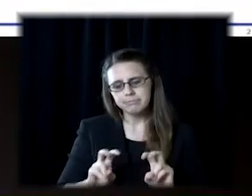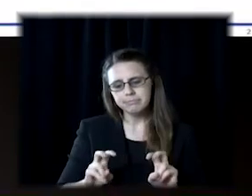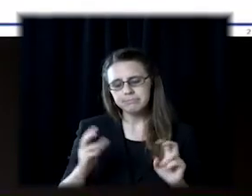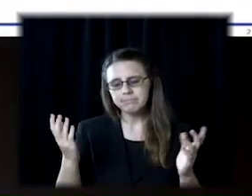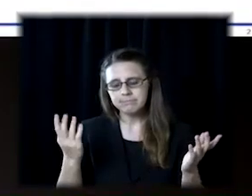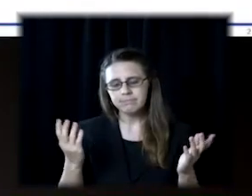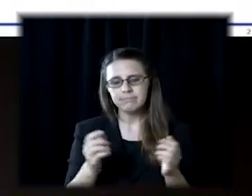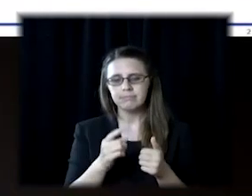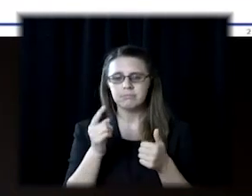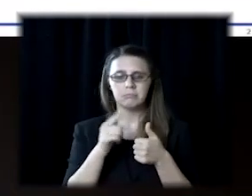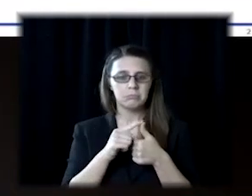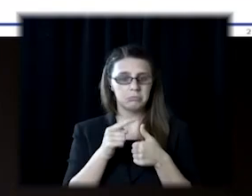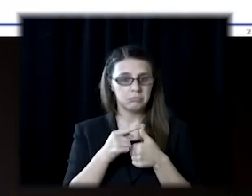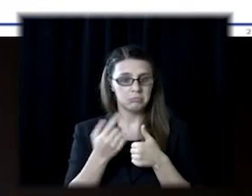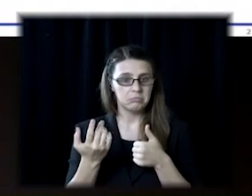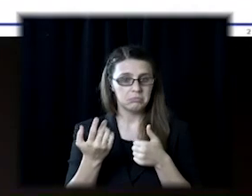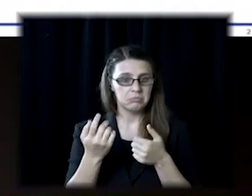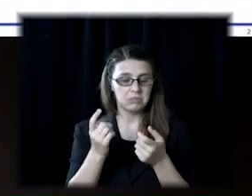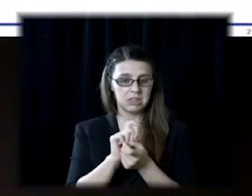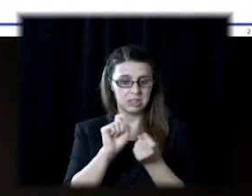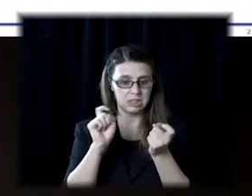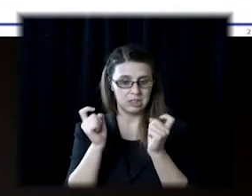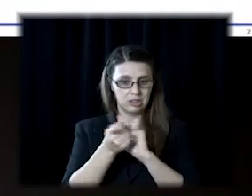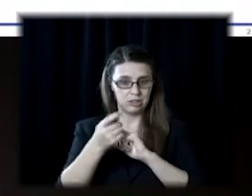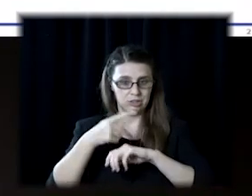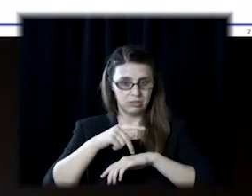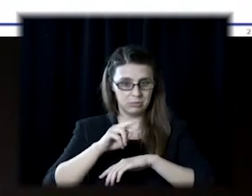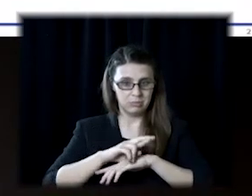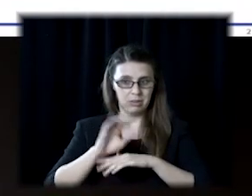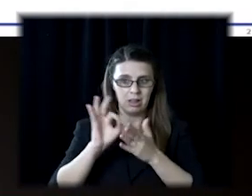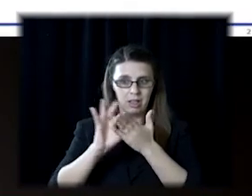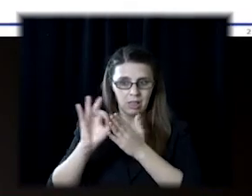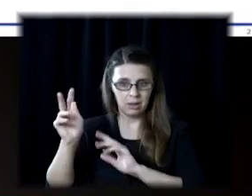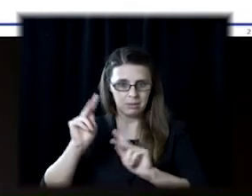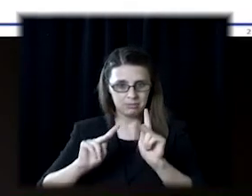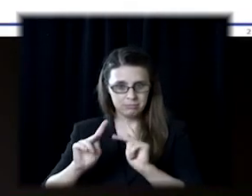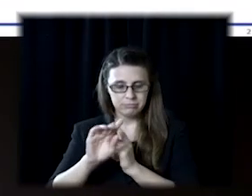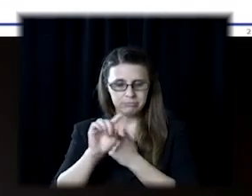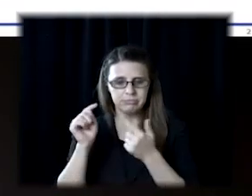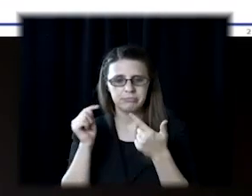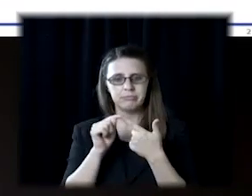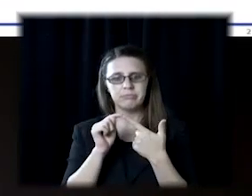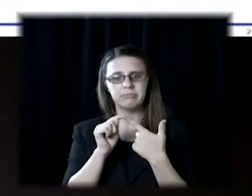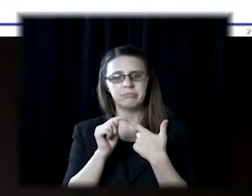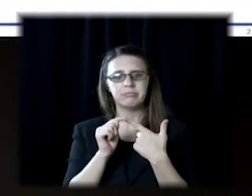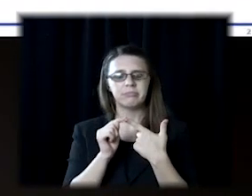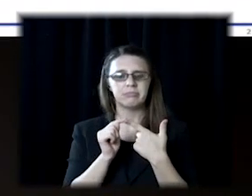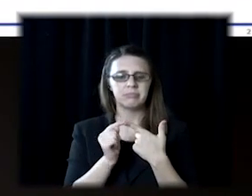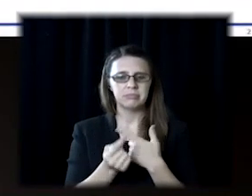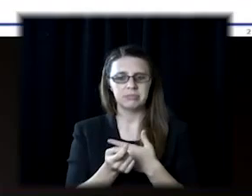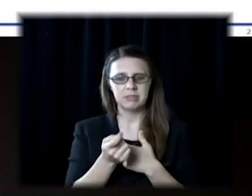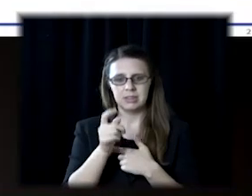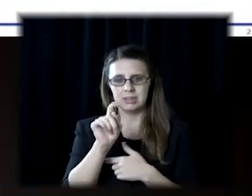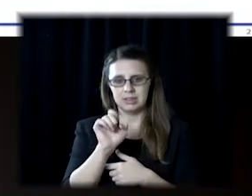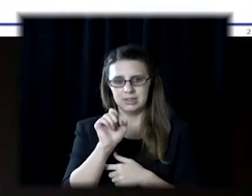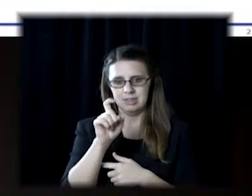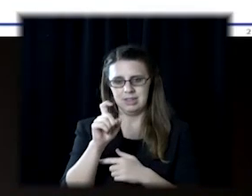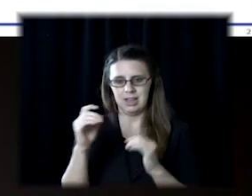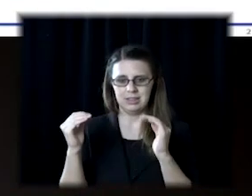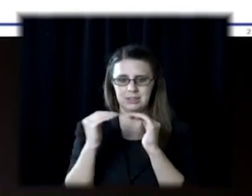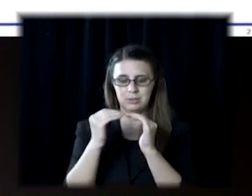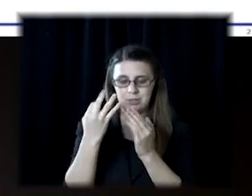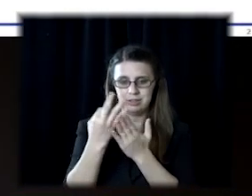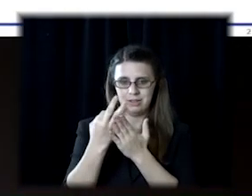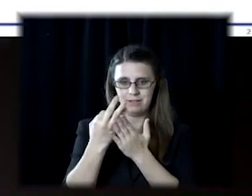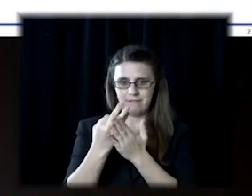as: 1, the change in Puerto Rico's demographics; 2, the gradual elimination of the tax equalization